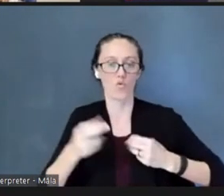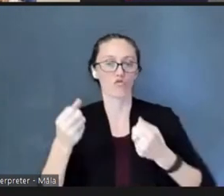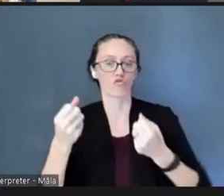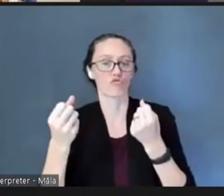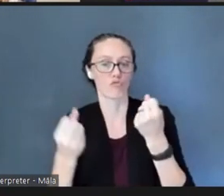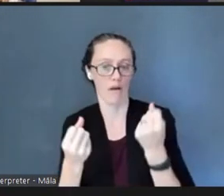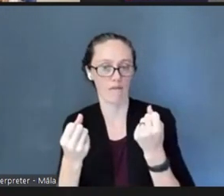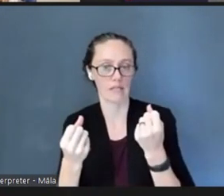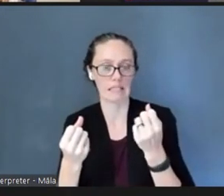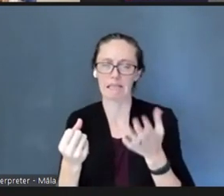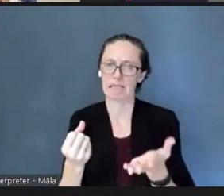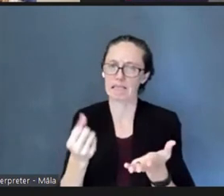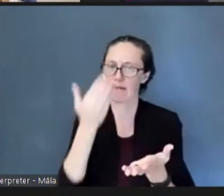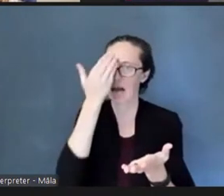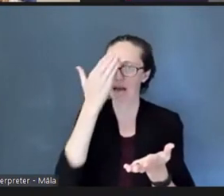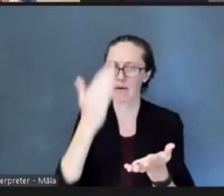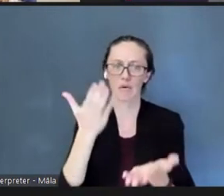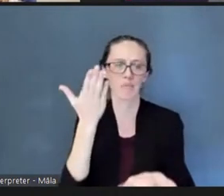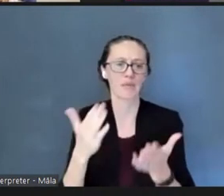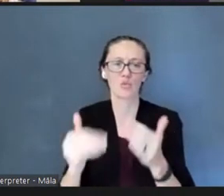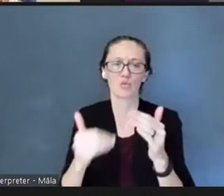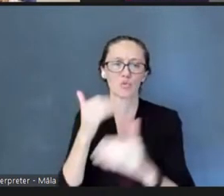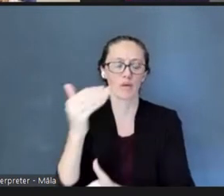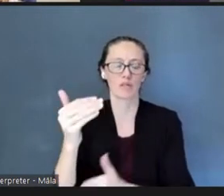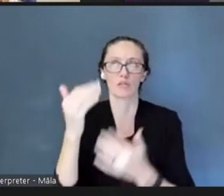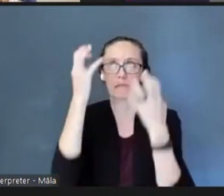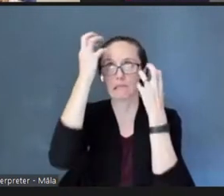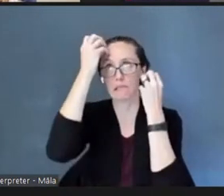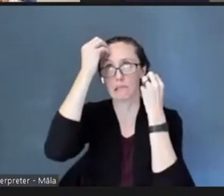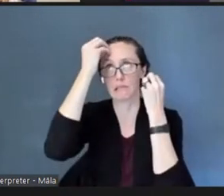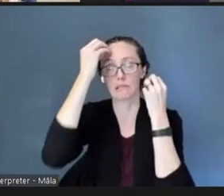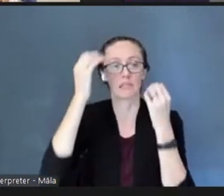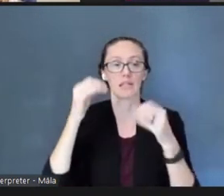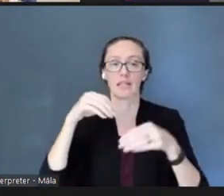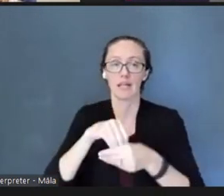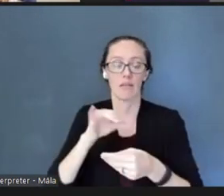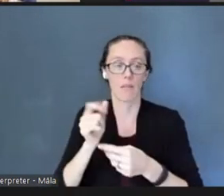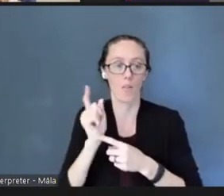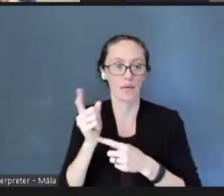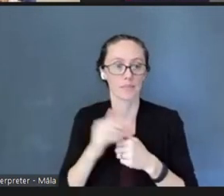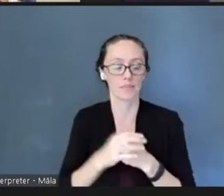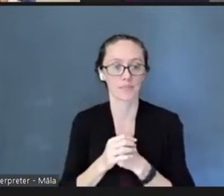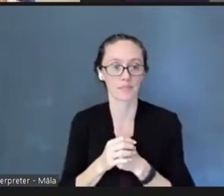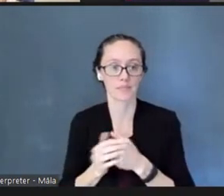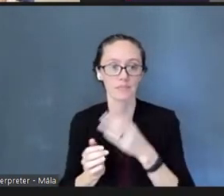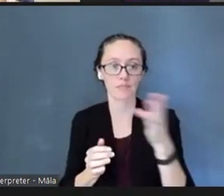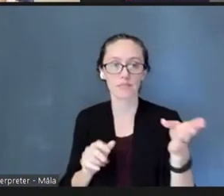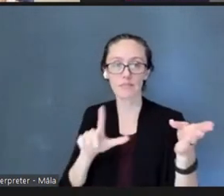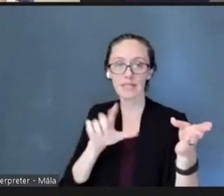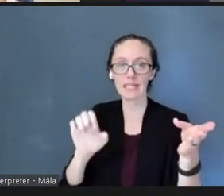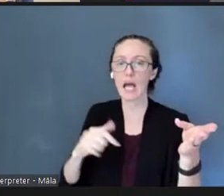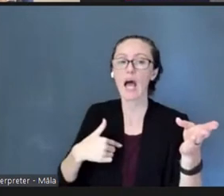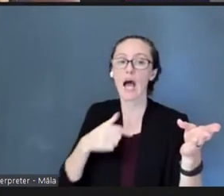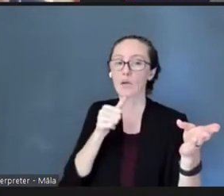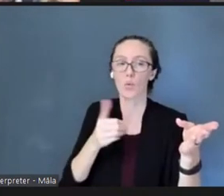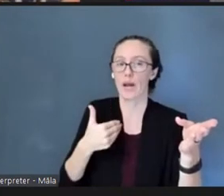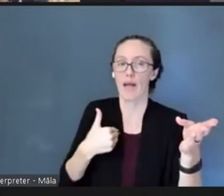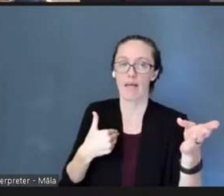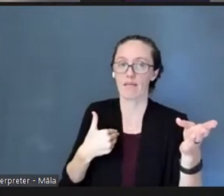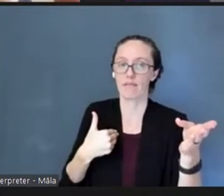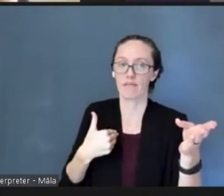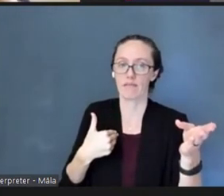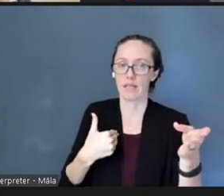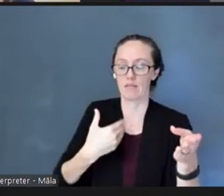I don't know, this is probably too much to digest on the fly. It's, I don't have it right in front of me, but I trust your judgment on it. It